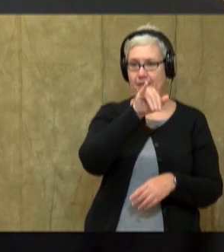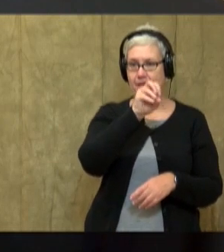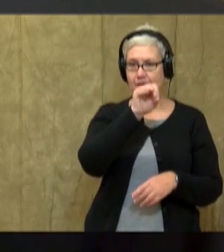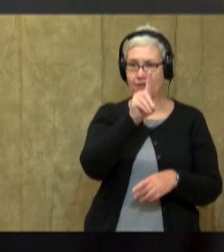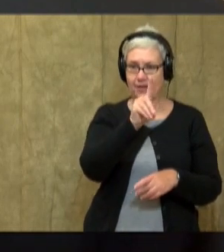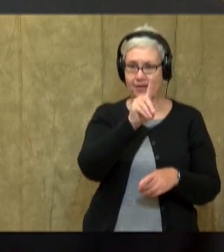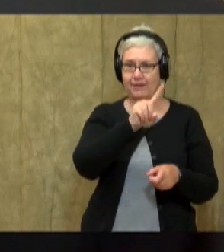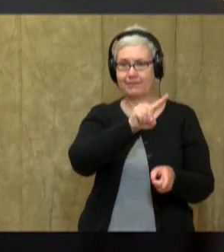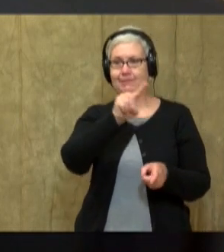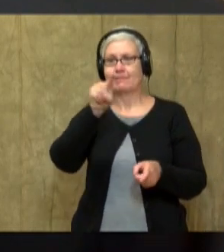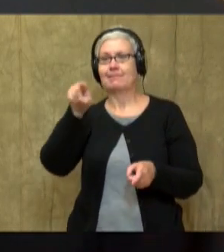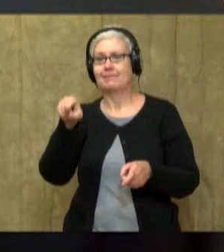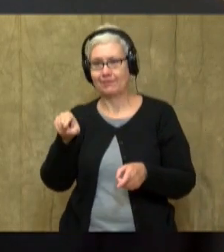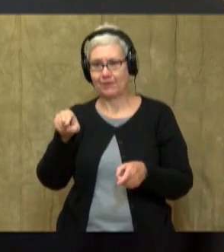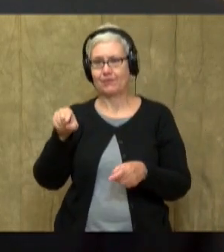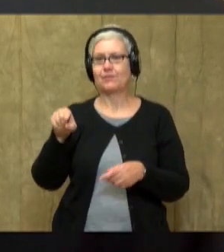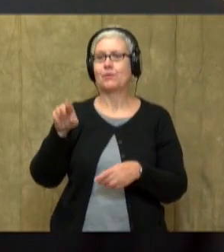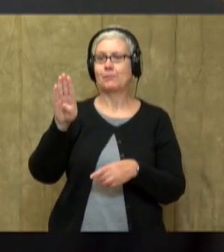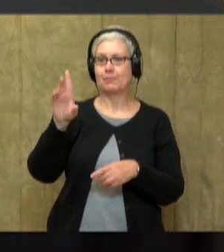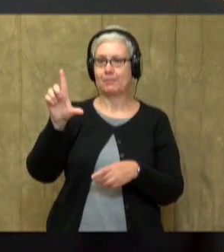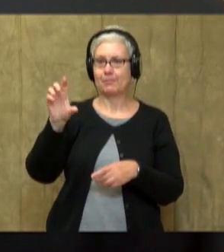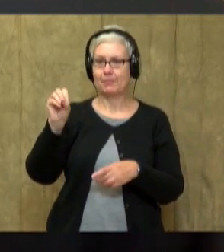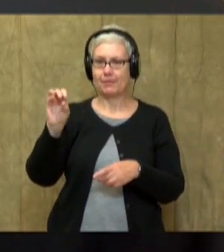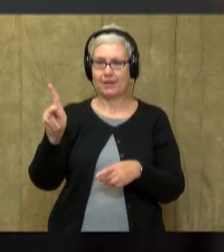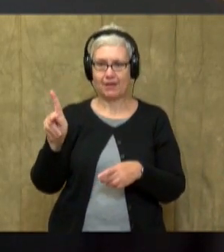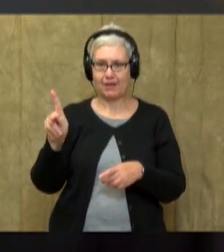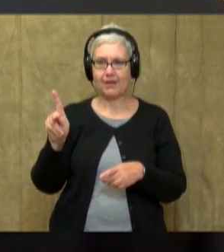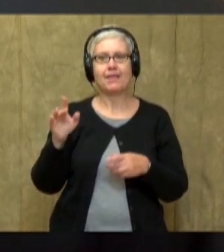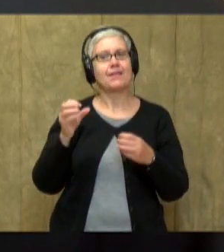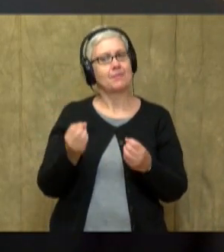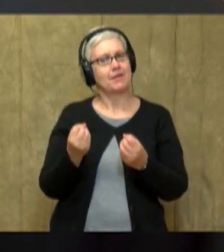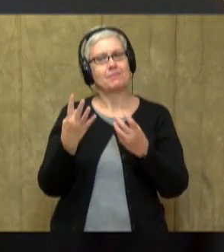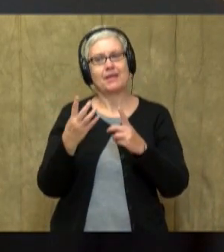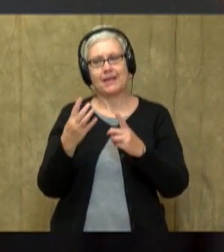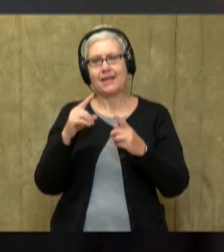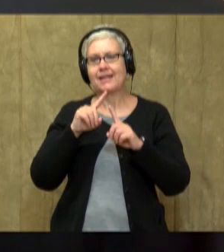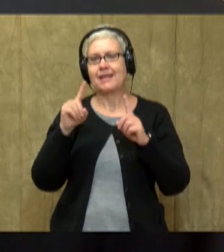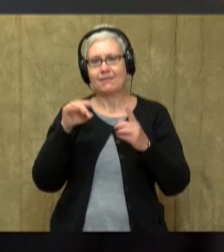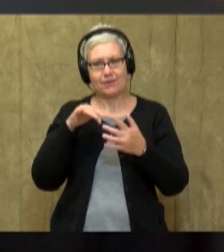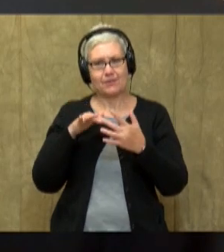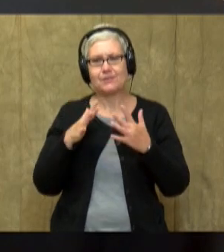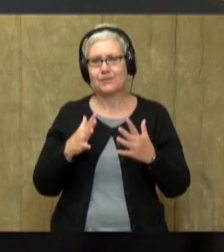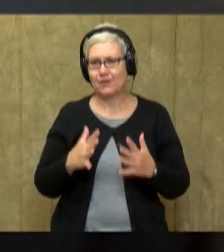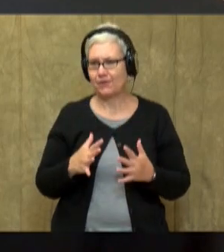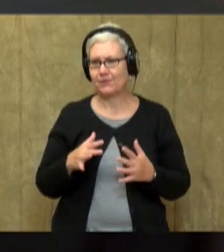block scheduling, you're not going to be the only one going through that. There will be other students there as well.